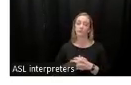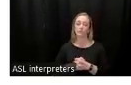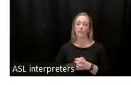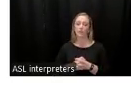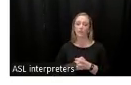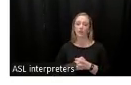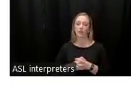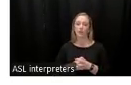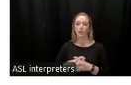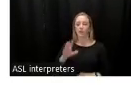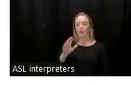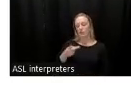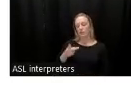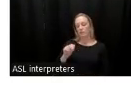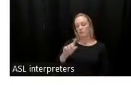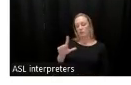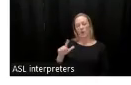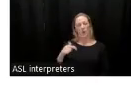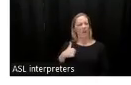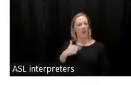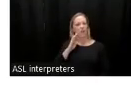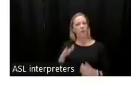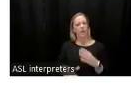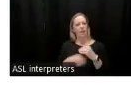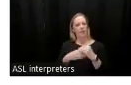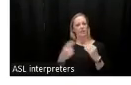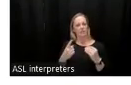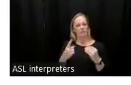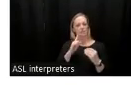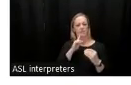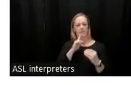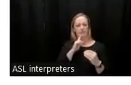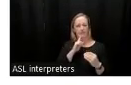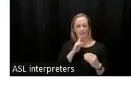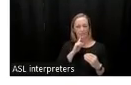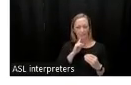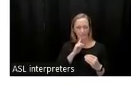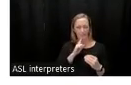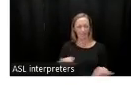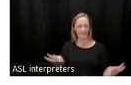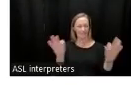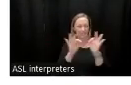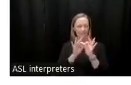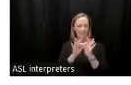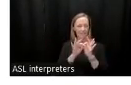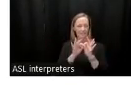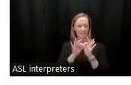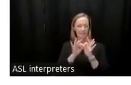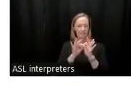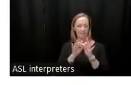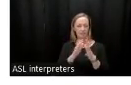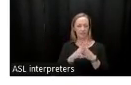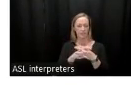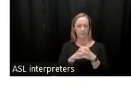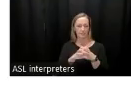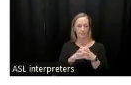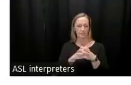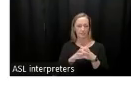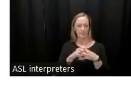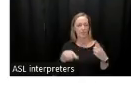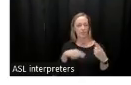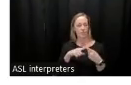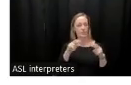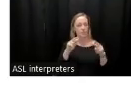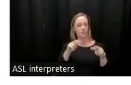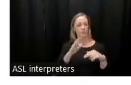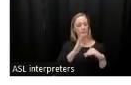I'll add something really short that I think is important for how these things are reviewed. When reviewers do look at facilities thing,